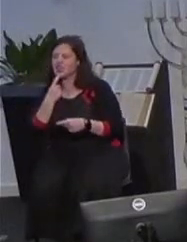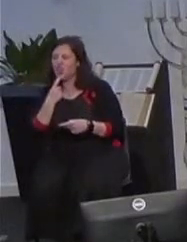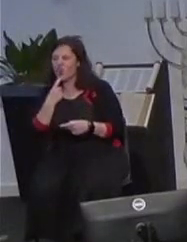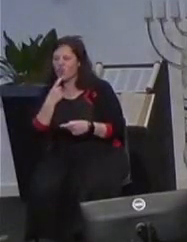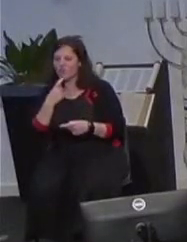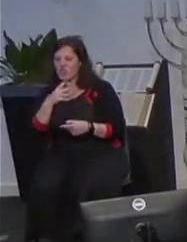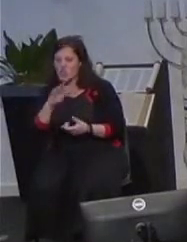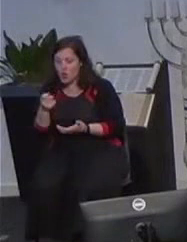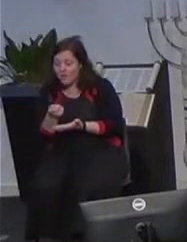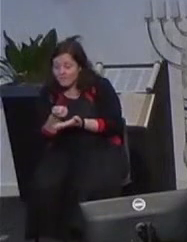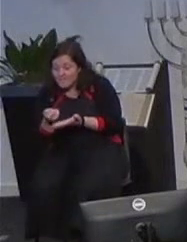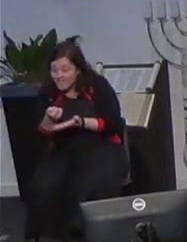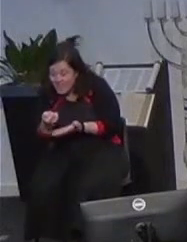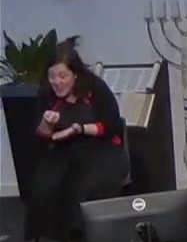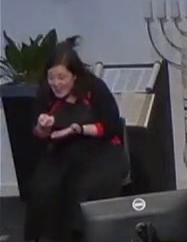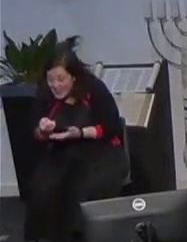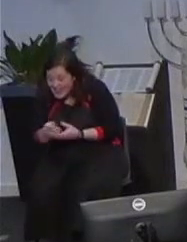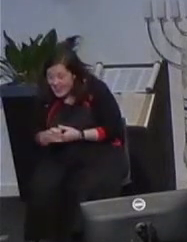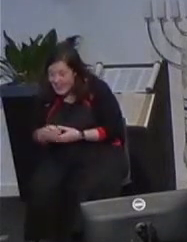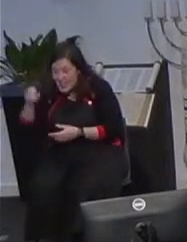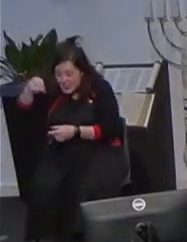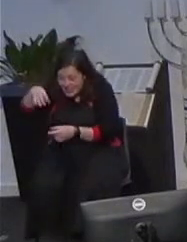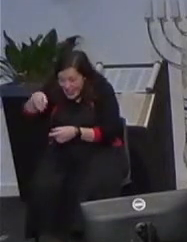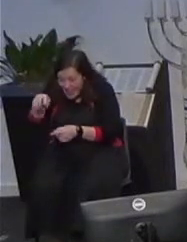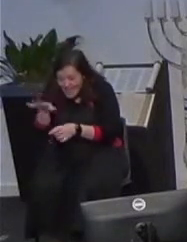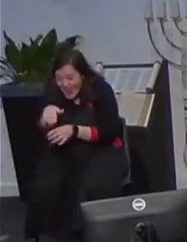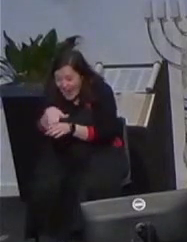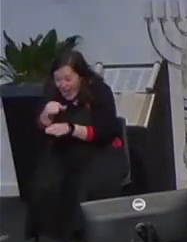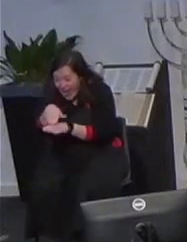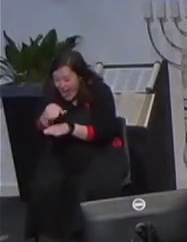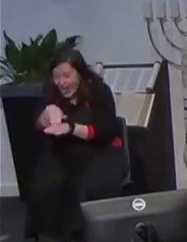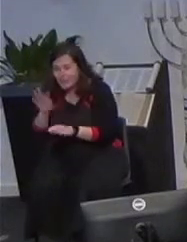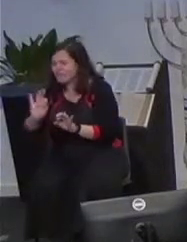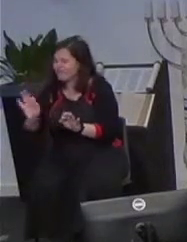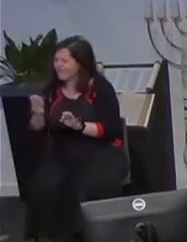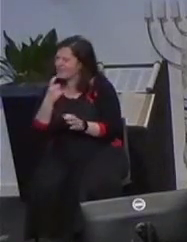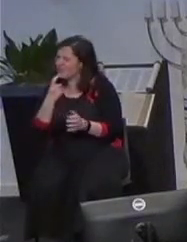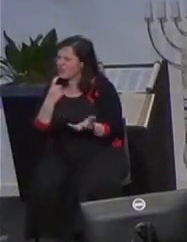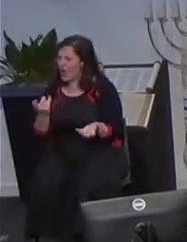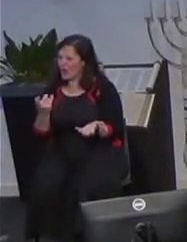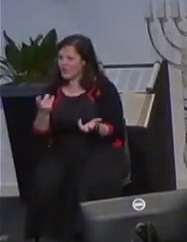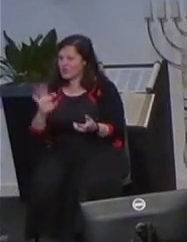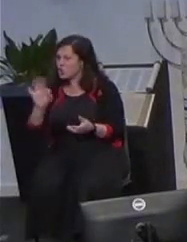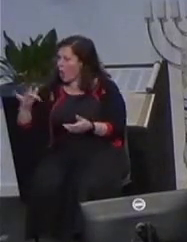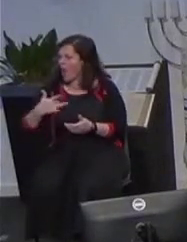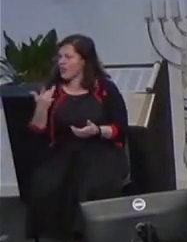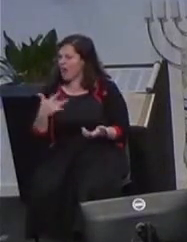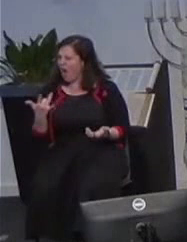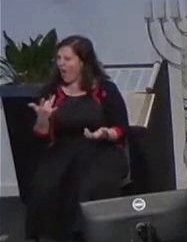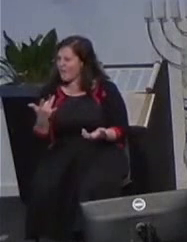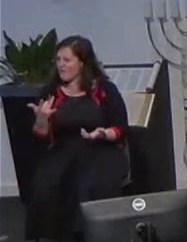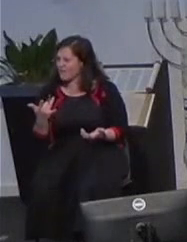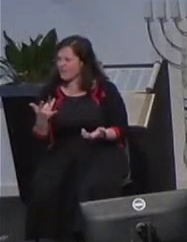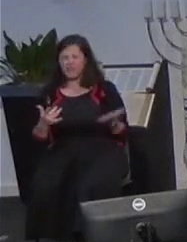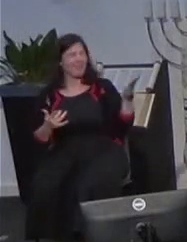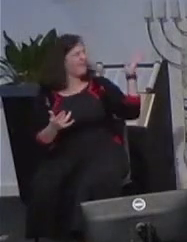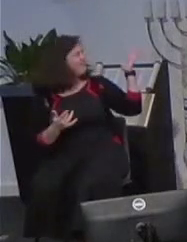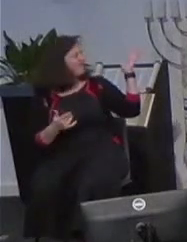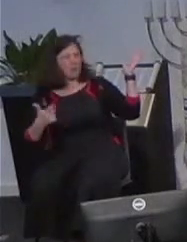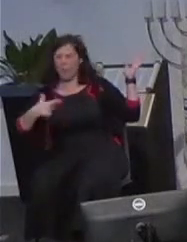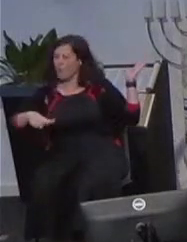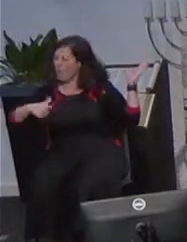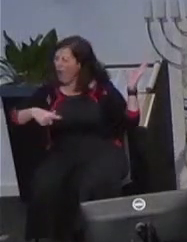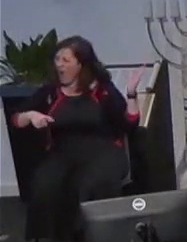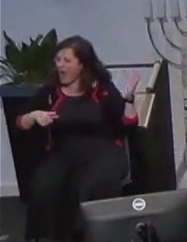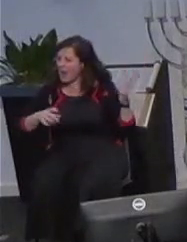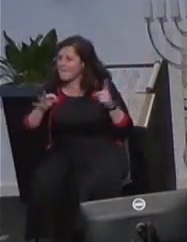anything. And yet Peter talks about Jesus as being a living cornerstone. So